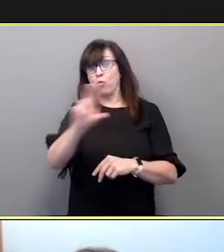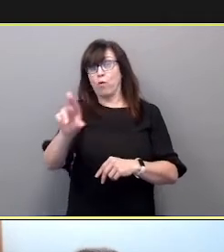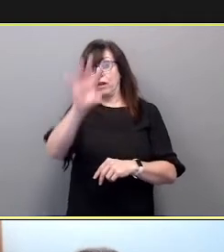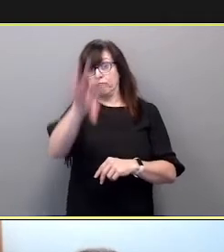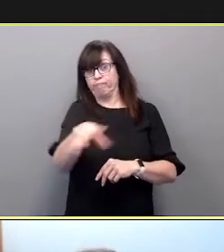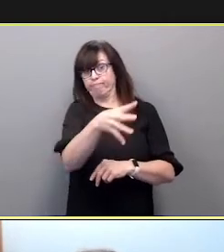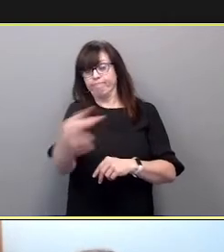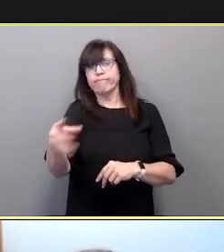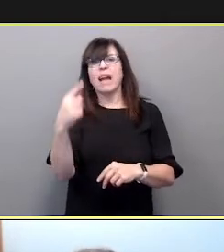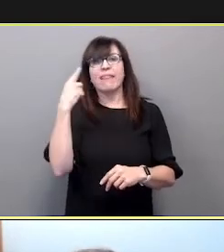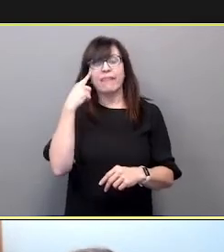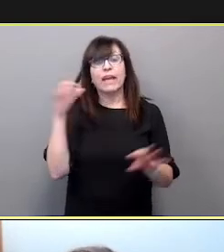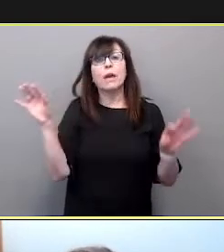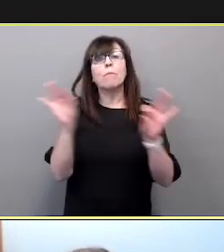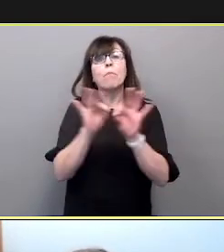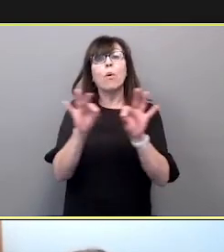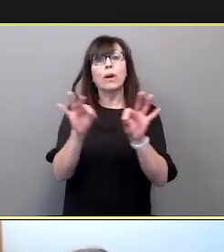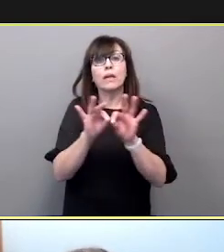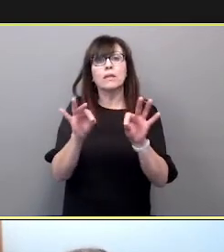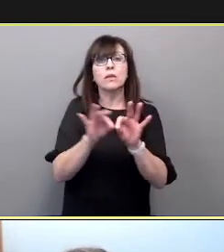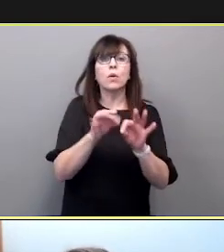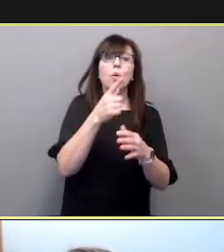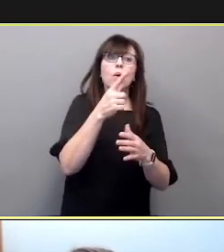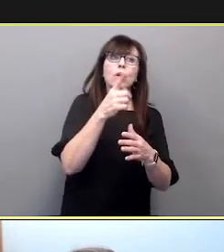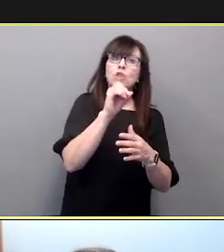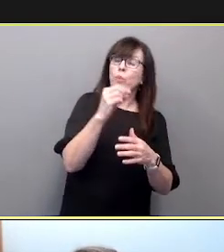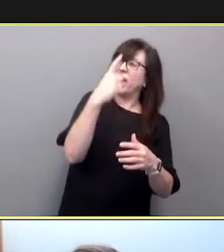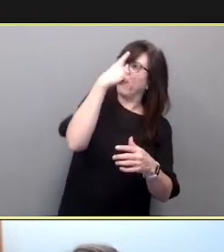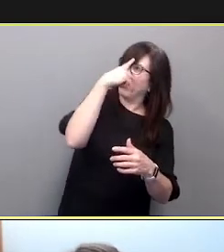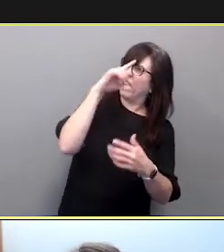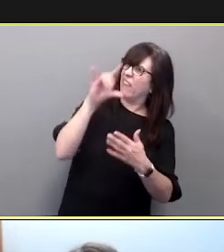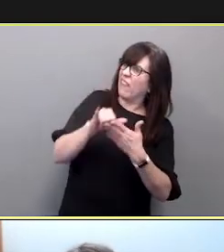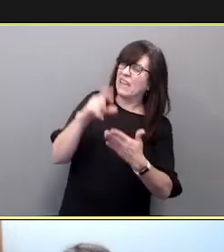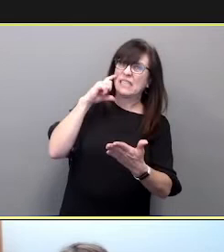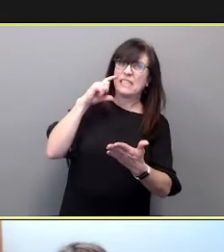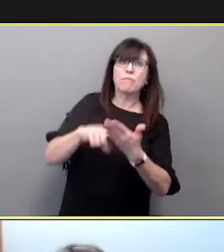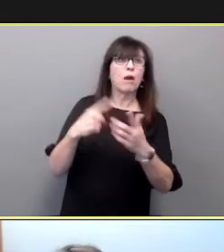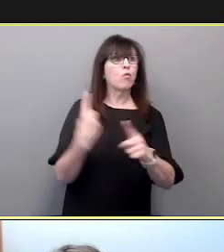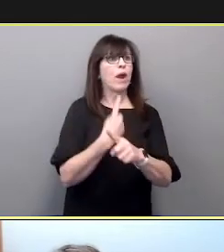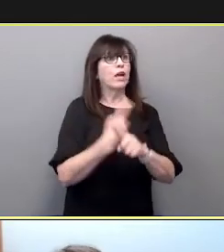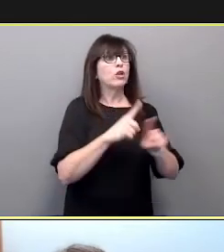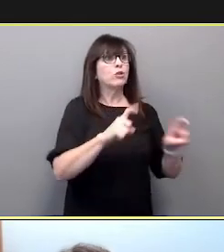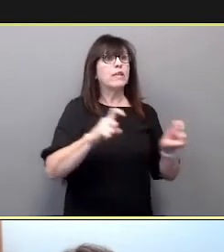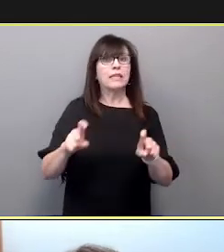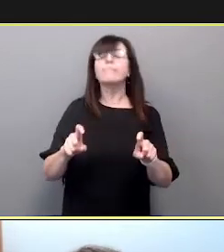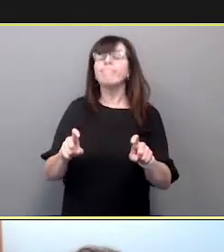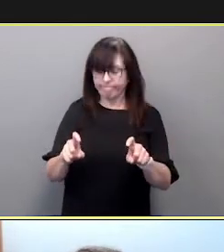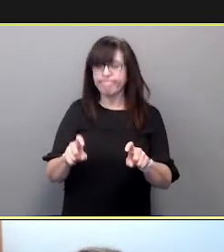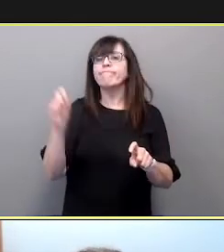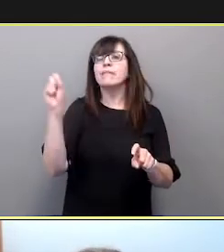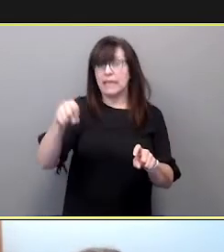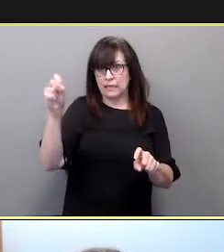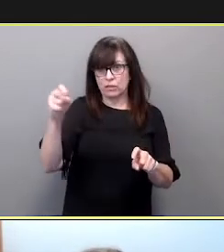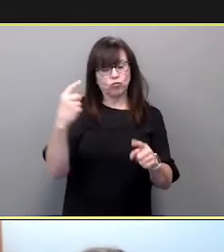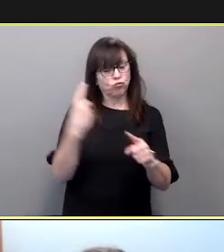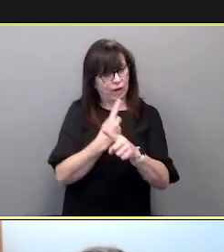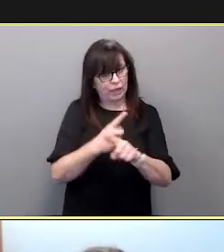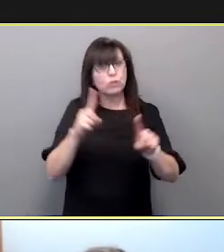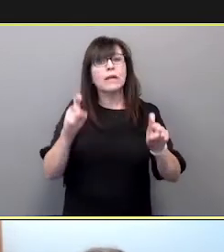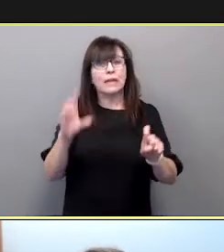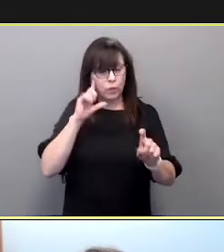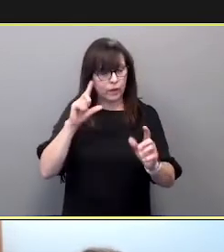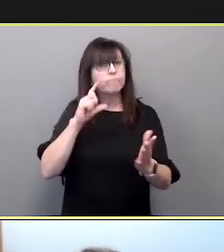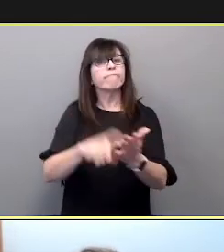I think it's important to say, what do we think that this is detected by routine testing? Yes. We know that